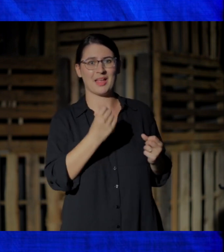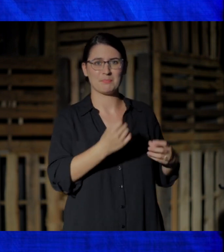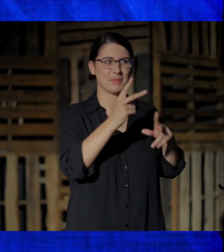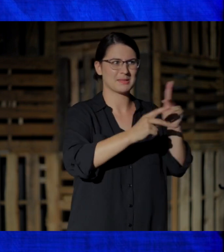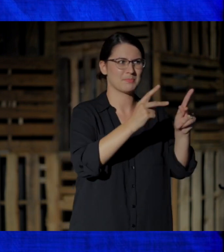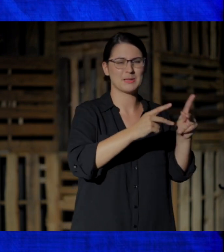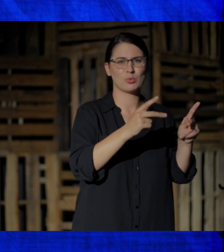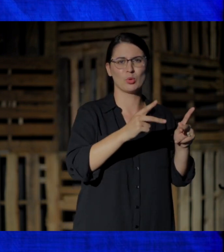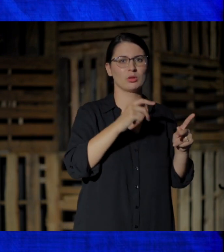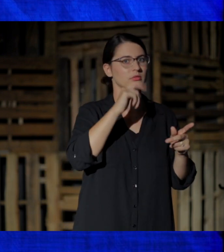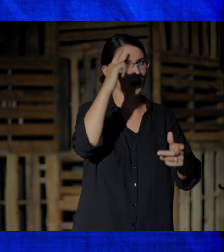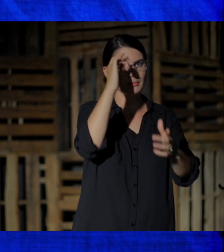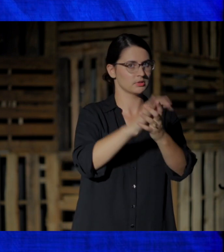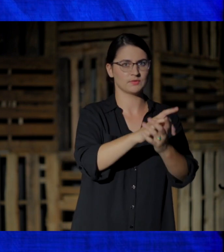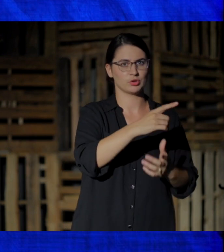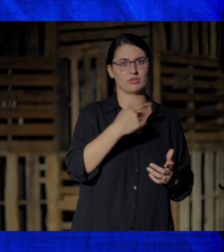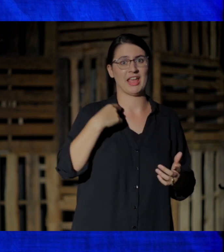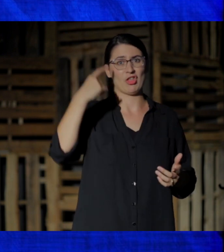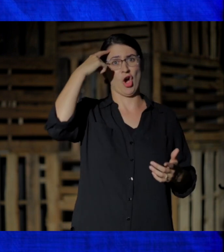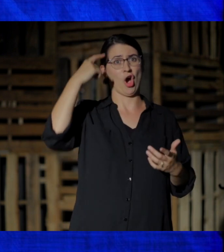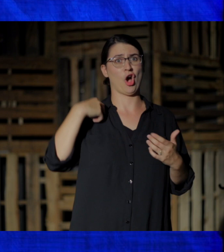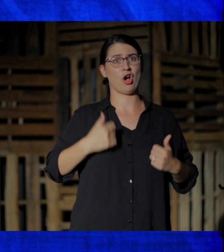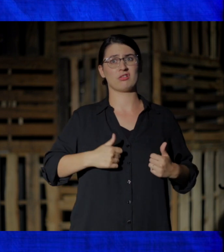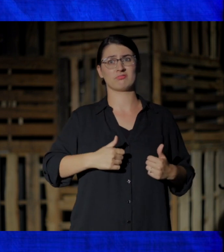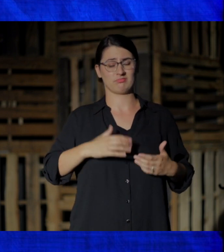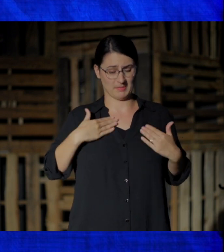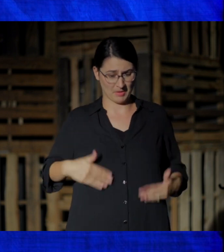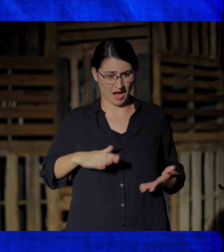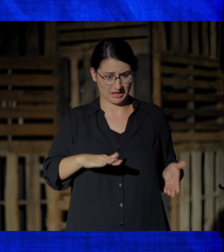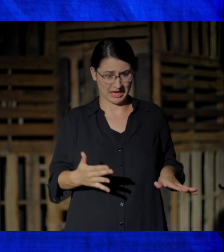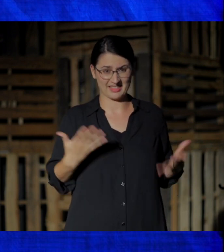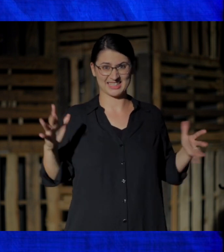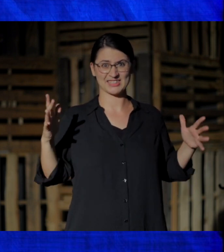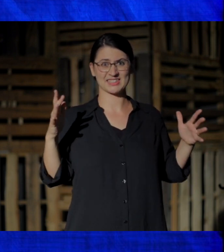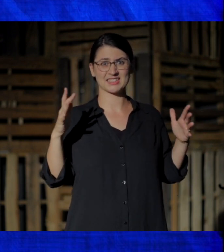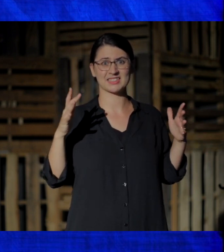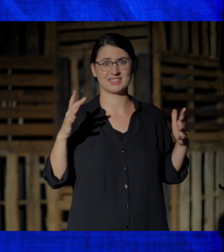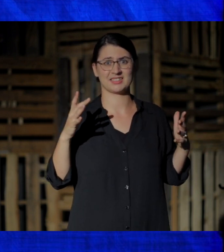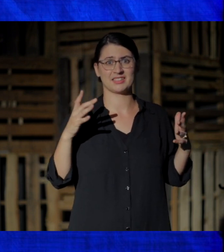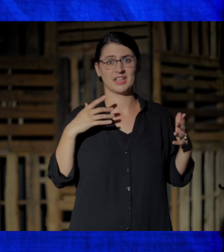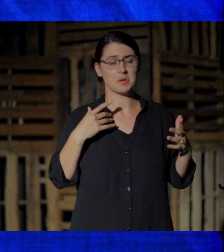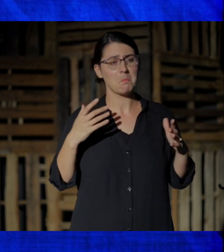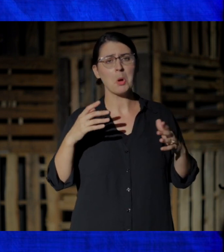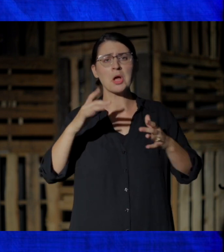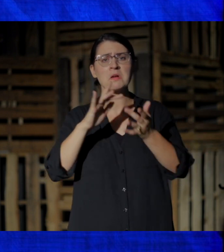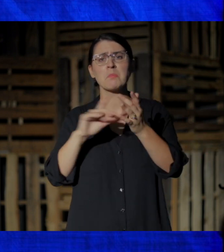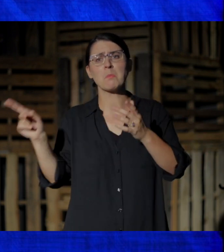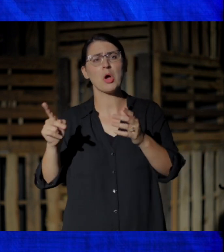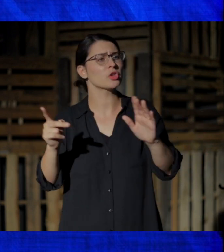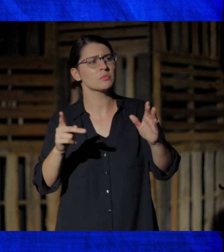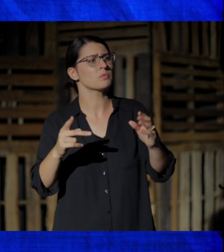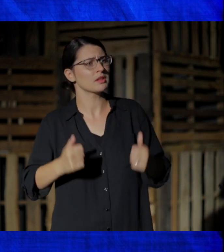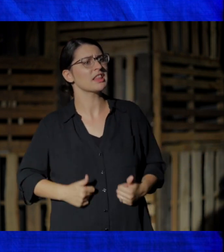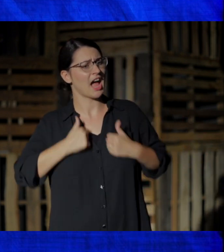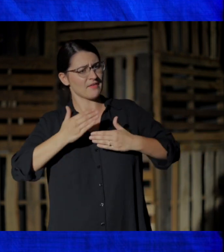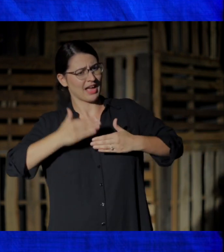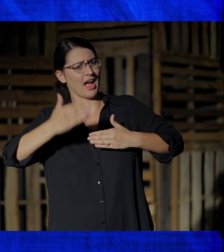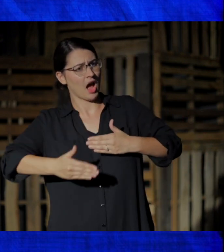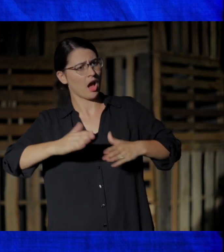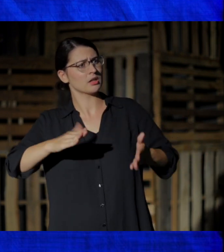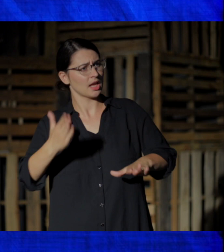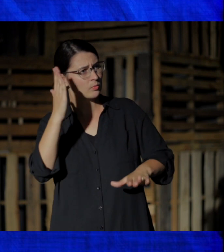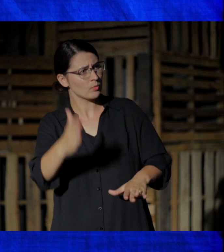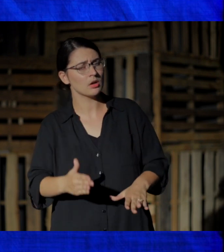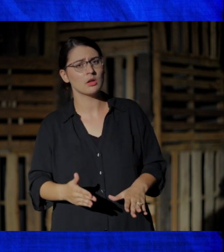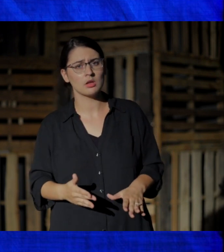exist anymore, then Christ's resurrection proves that wrong. There is life after death. So we know that. But then he goes even further in this. He says, for since